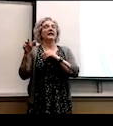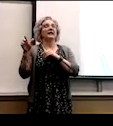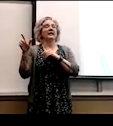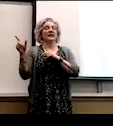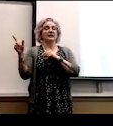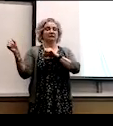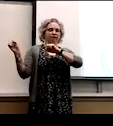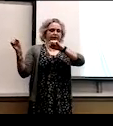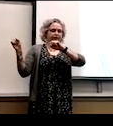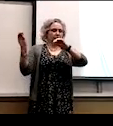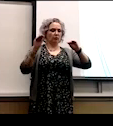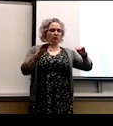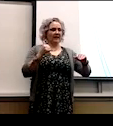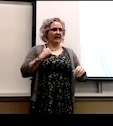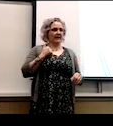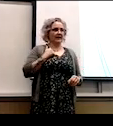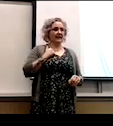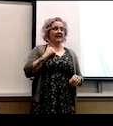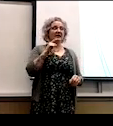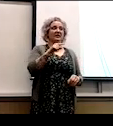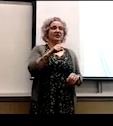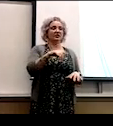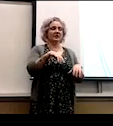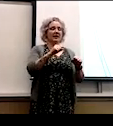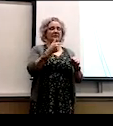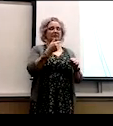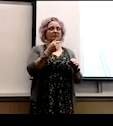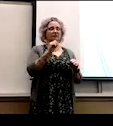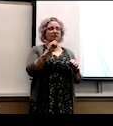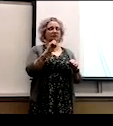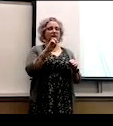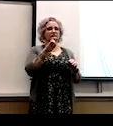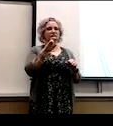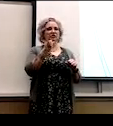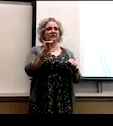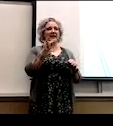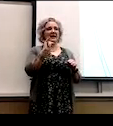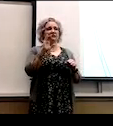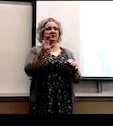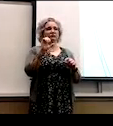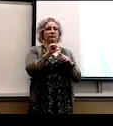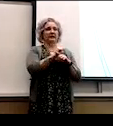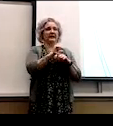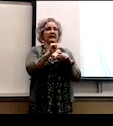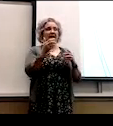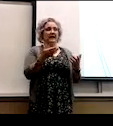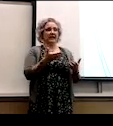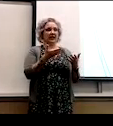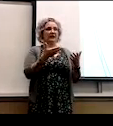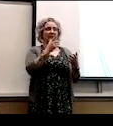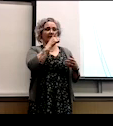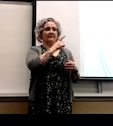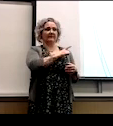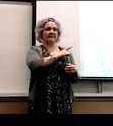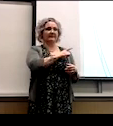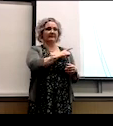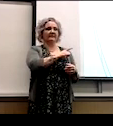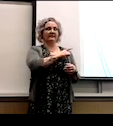geriatric subspecialty residency at Western. She's an internist and geriatrician, associate professor at the Department of Medicine, and she's